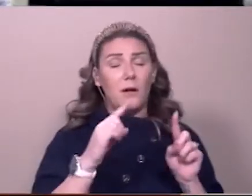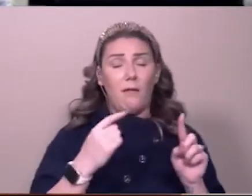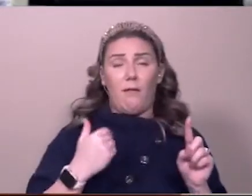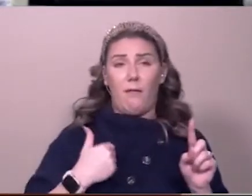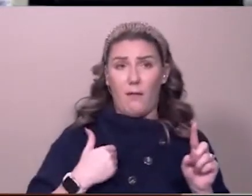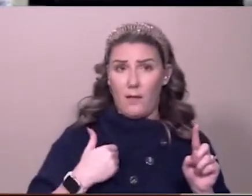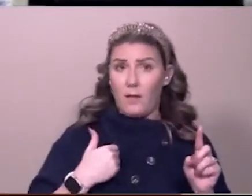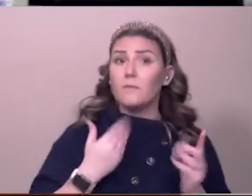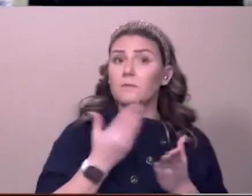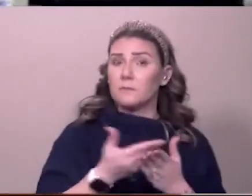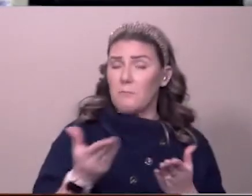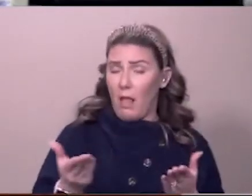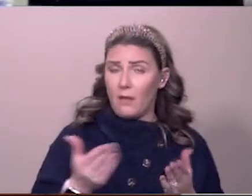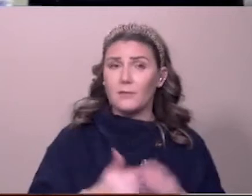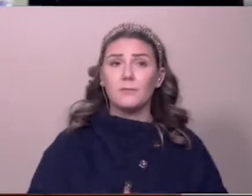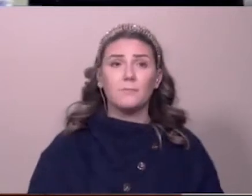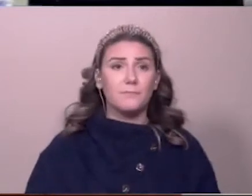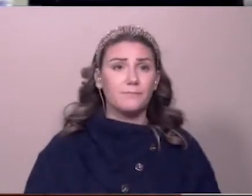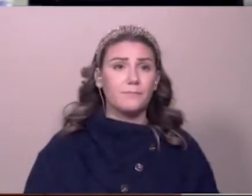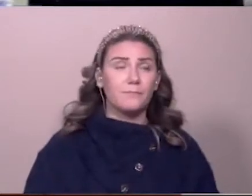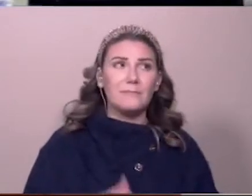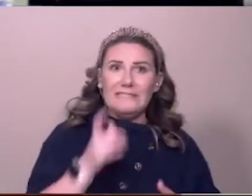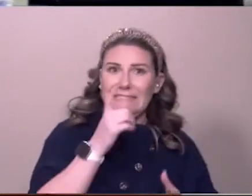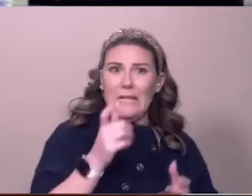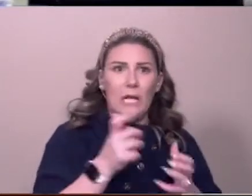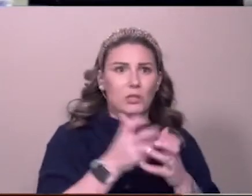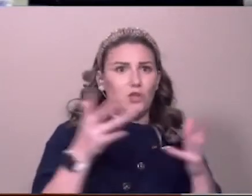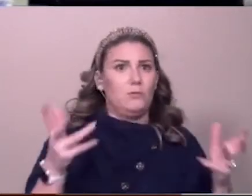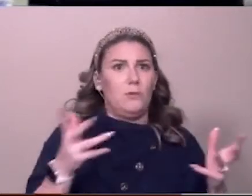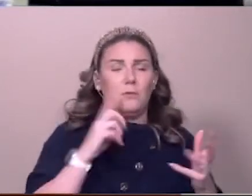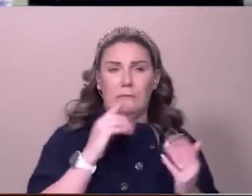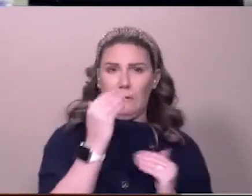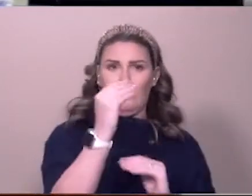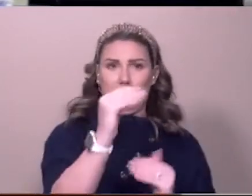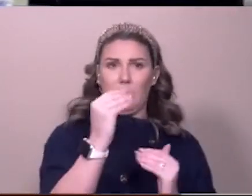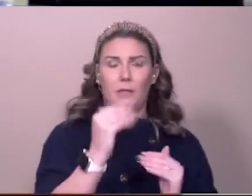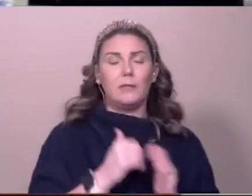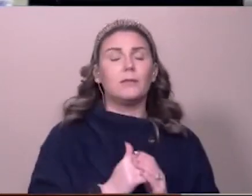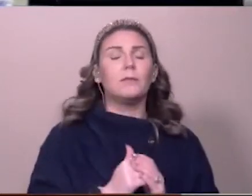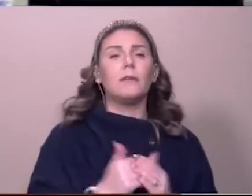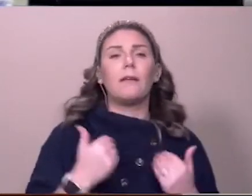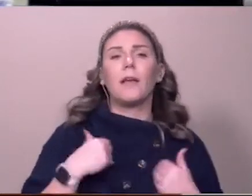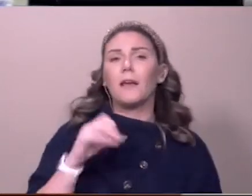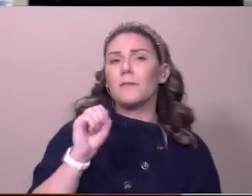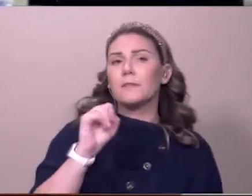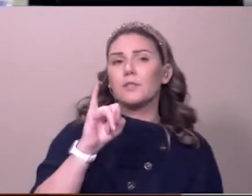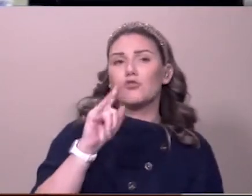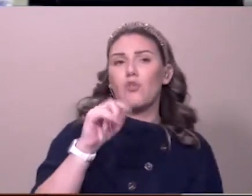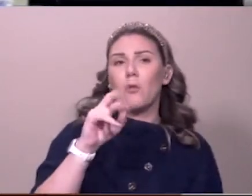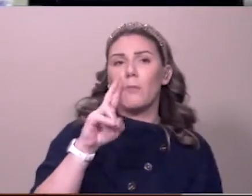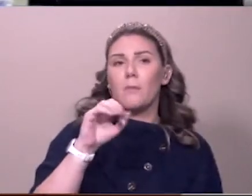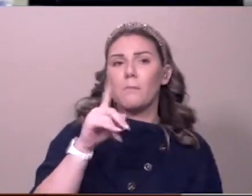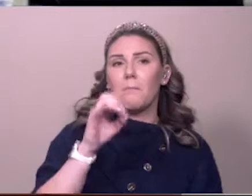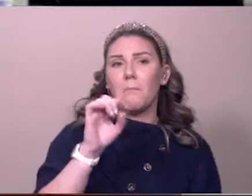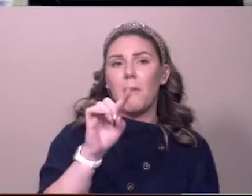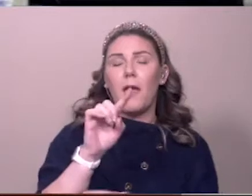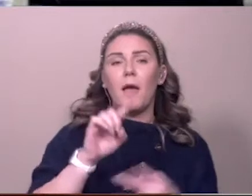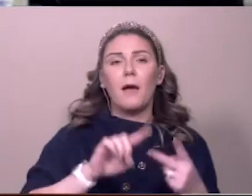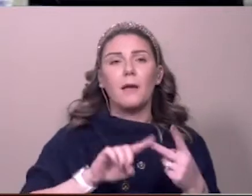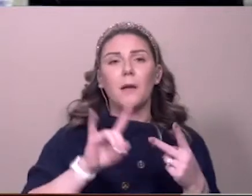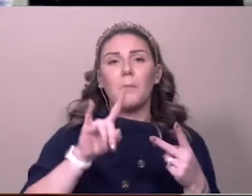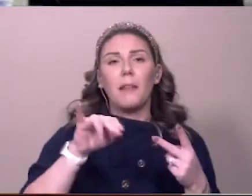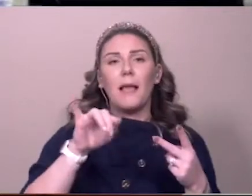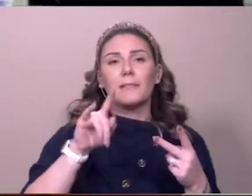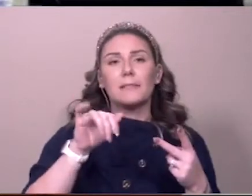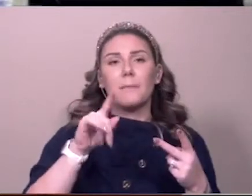some supplies, although not large quantities. So we do have sotrovimab and Paxlovid, and the